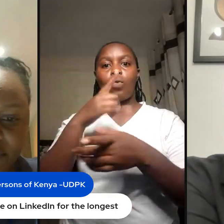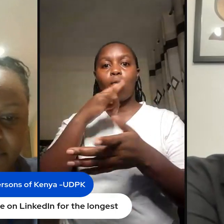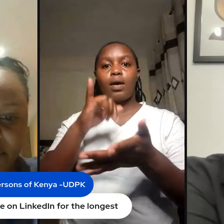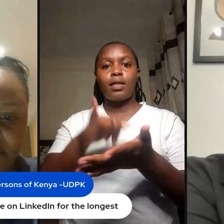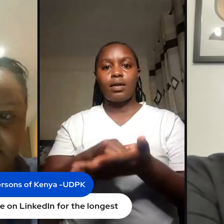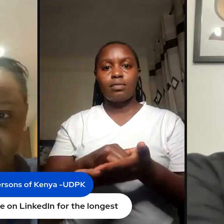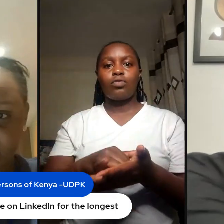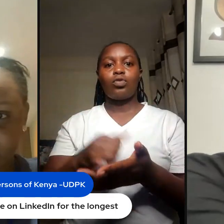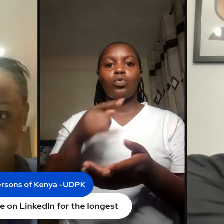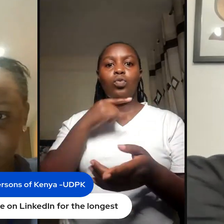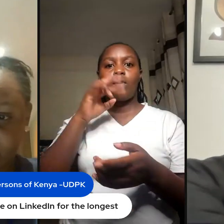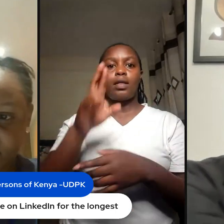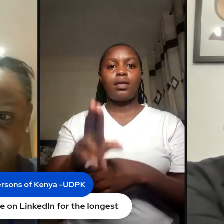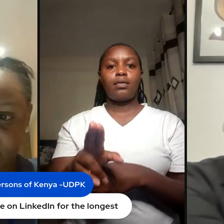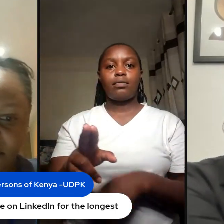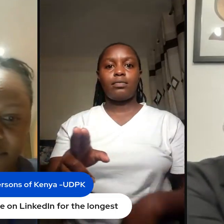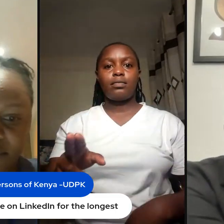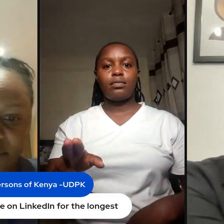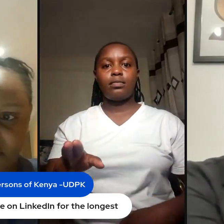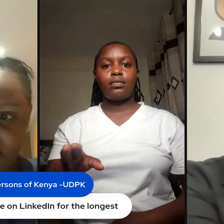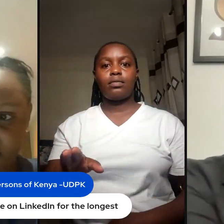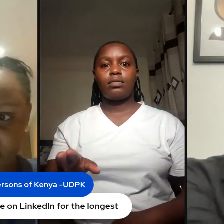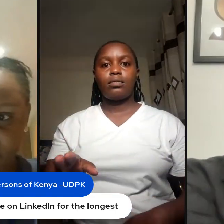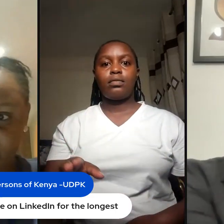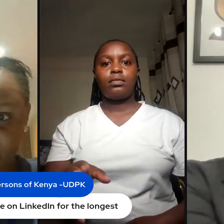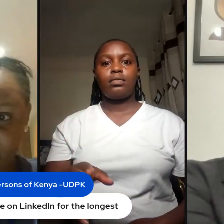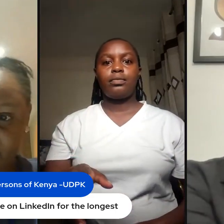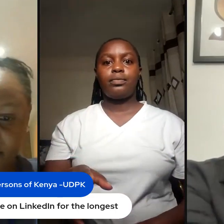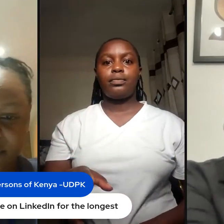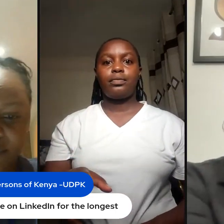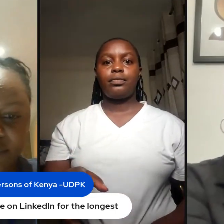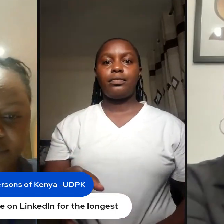exist. How? You went to the conversation section, you